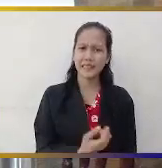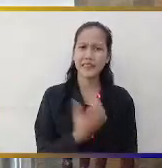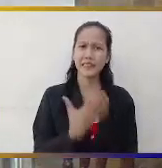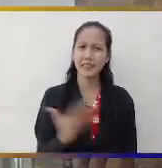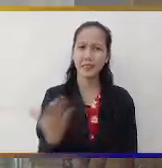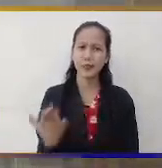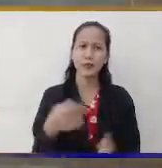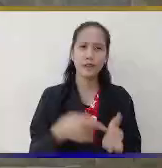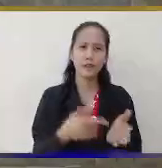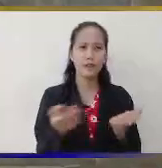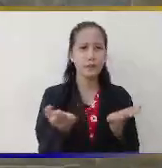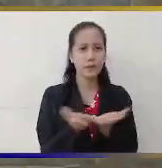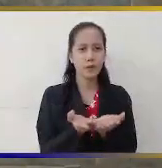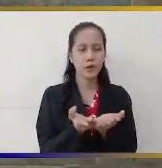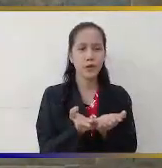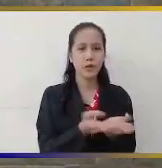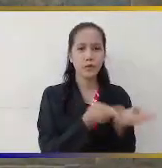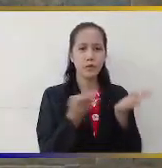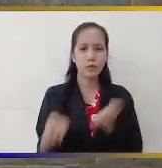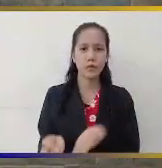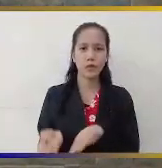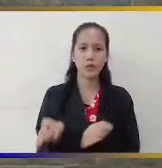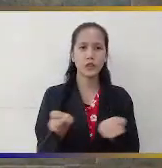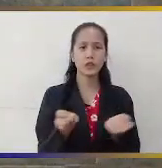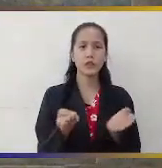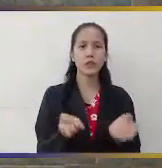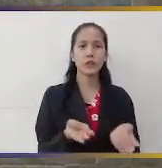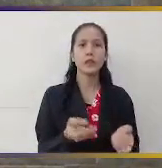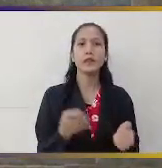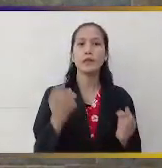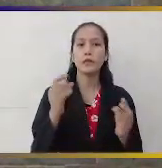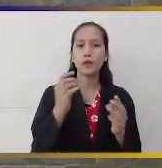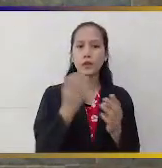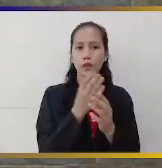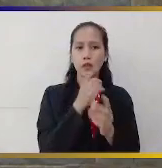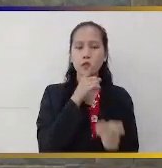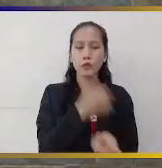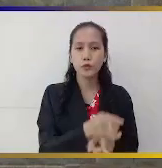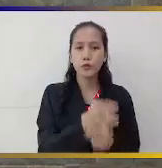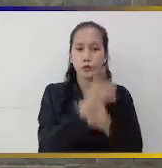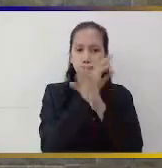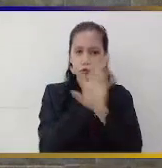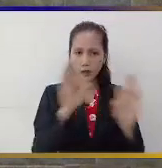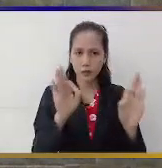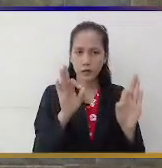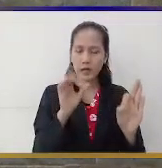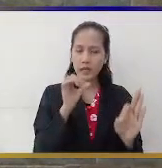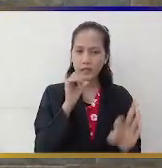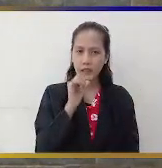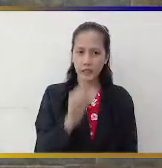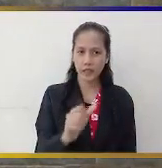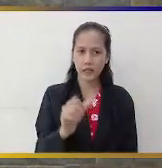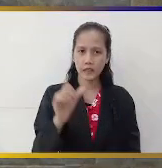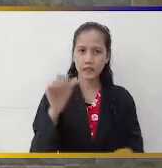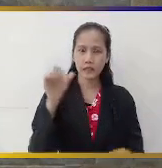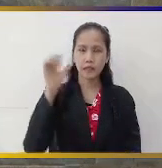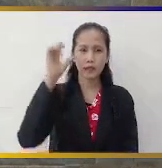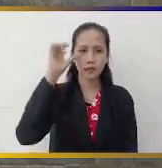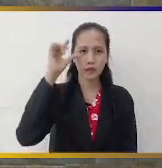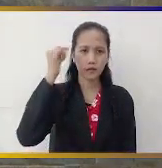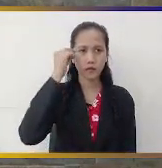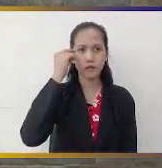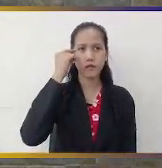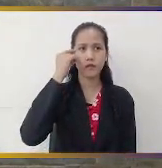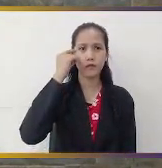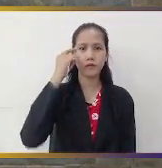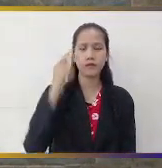freedom, true freedom, to America. It wasn't the politicians. Politics defined, if you've gone to